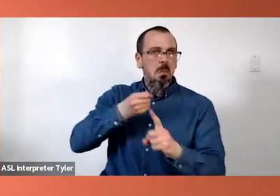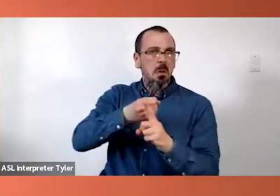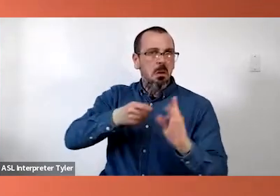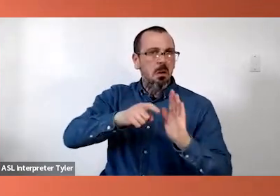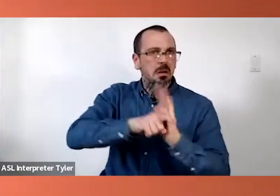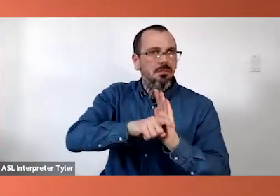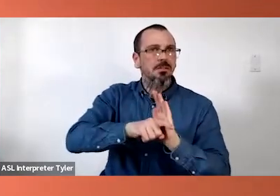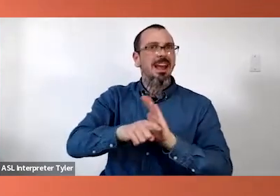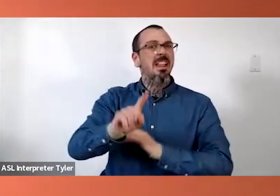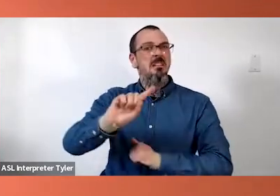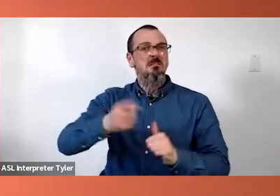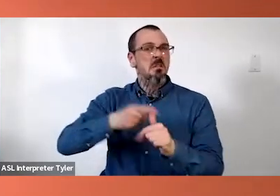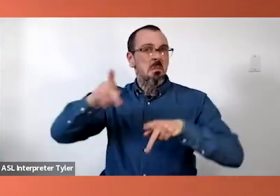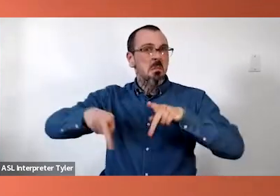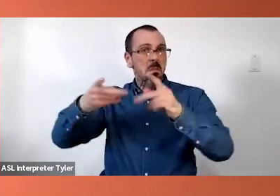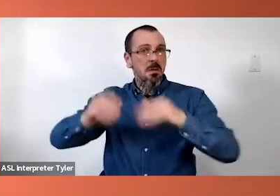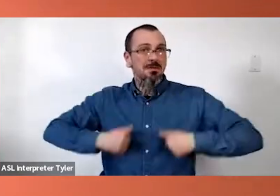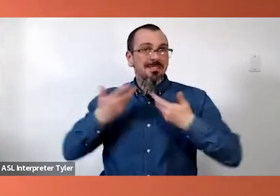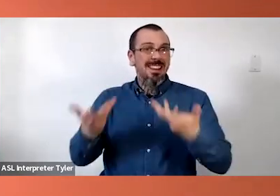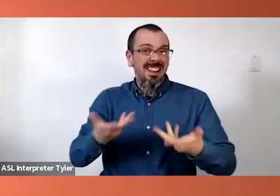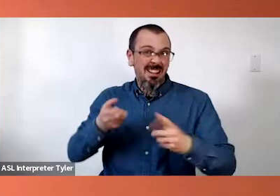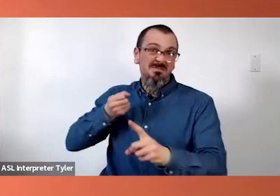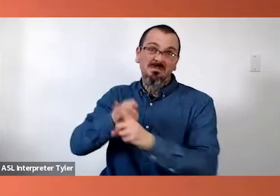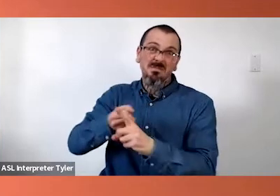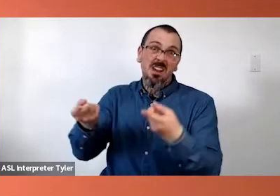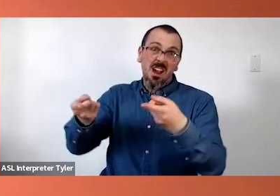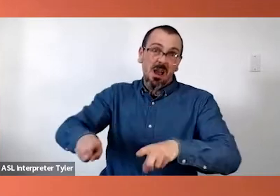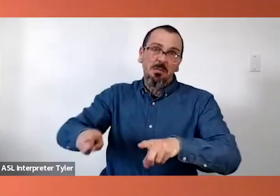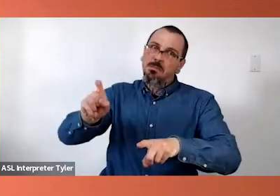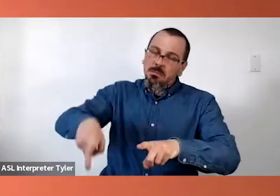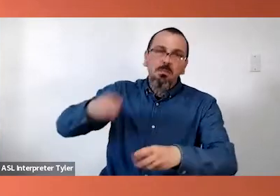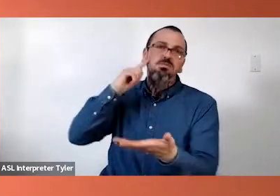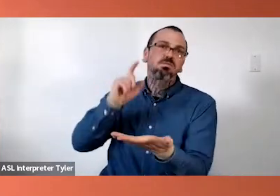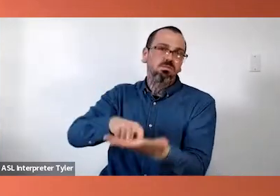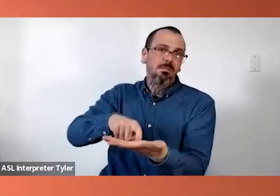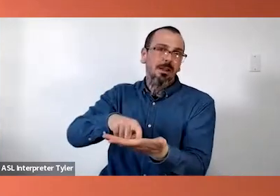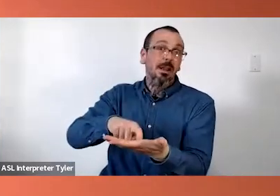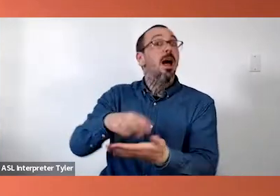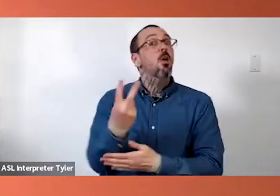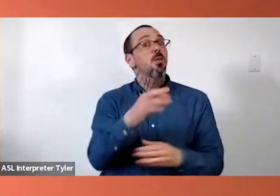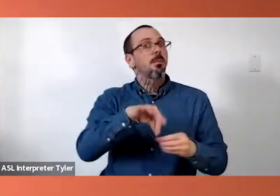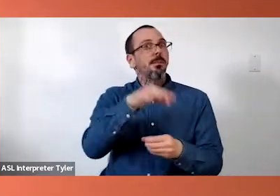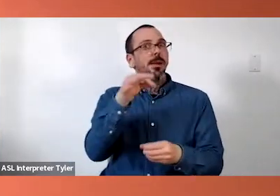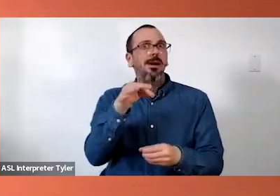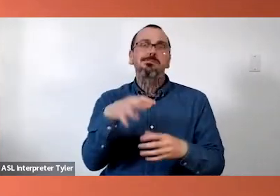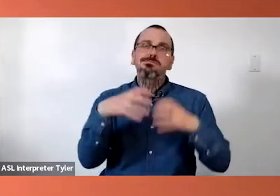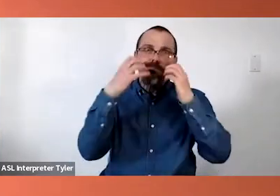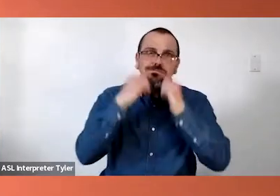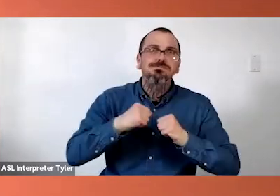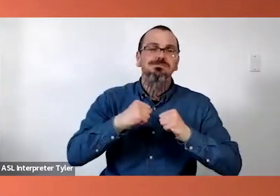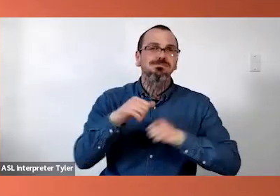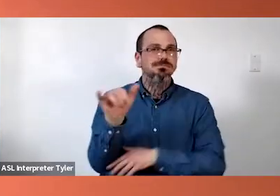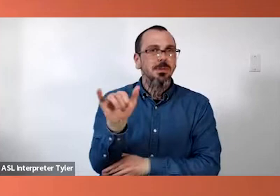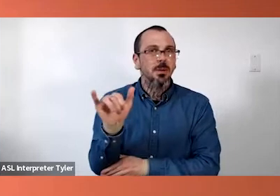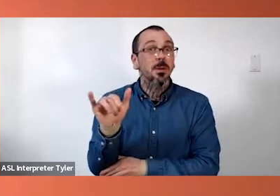structures on the First Peoples, especially those who are Two-Spirit. Canada is a nation that was built on the backs of Black